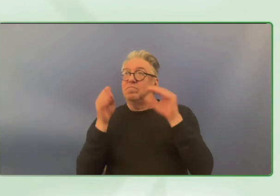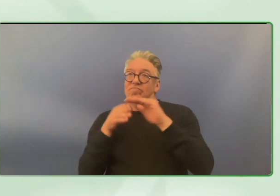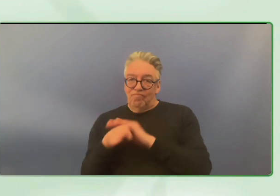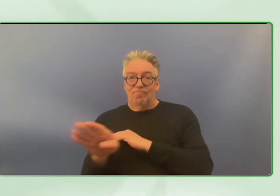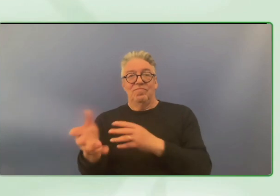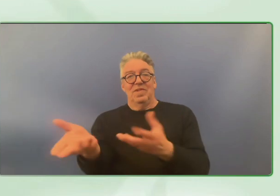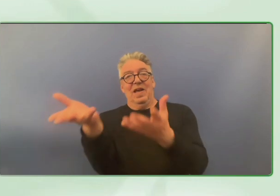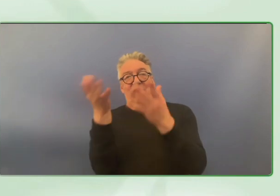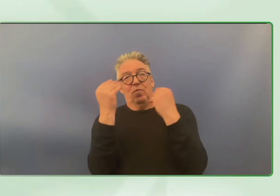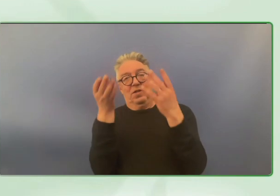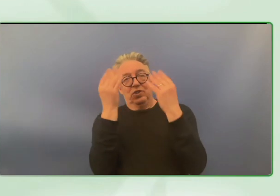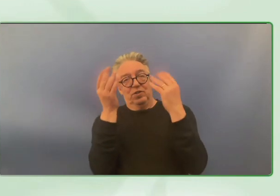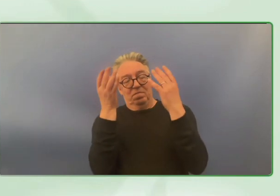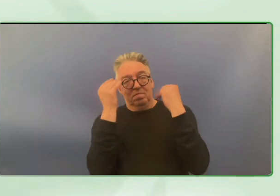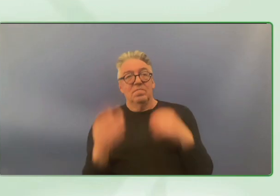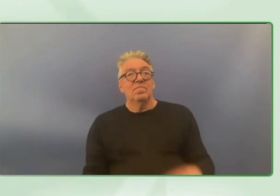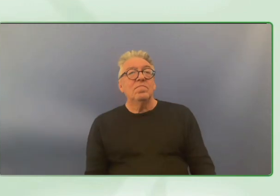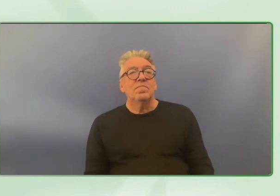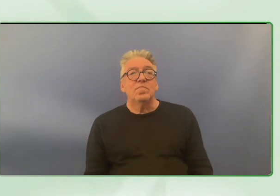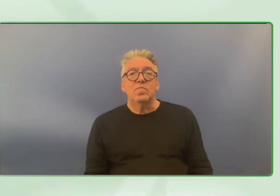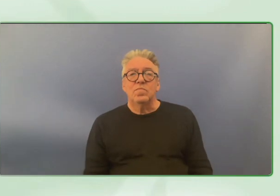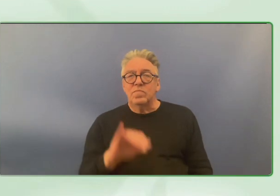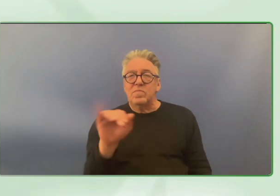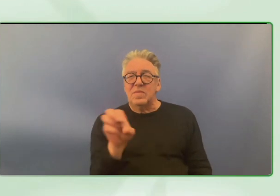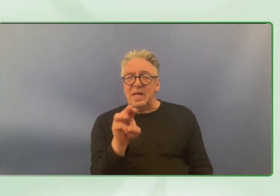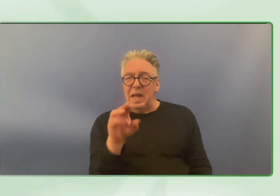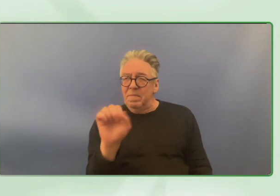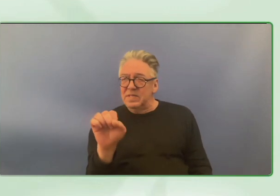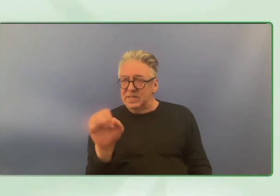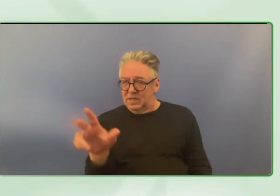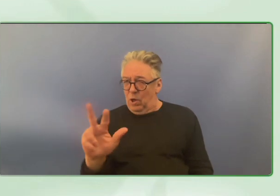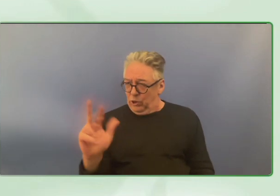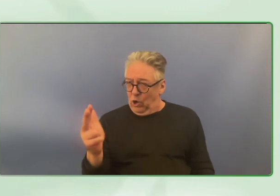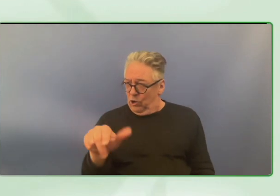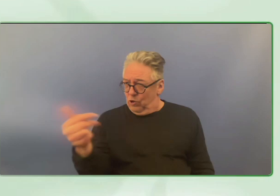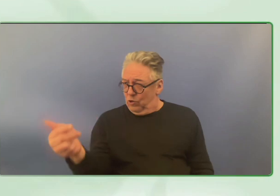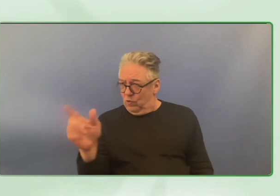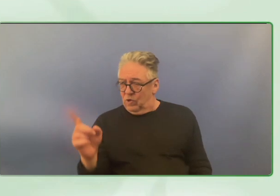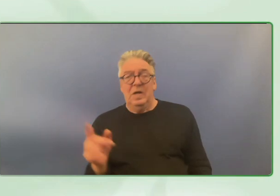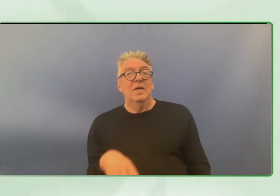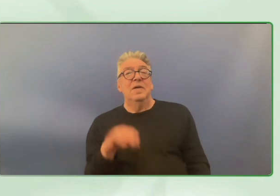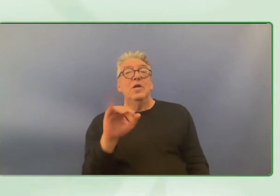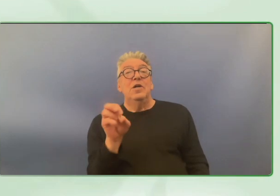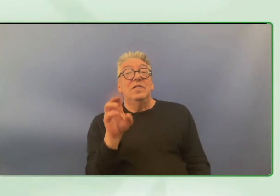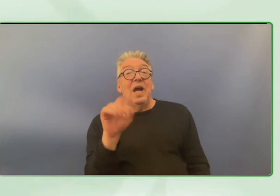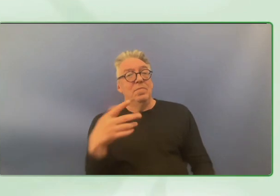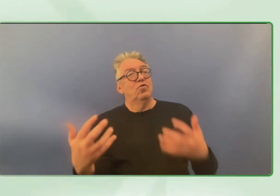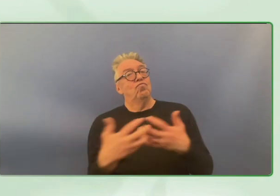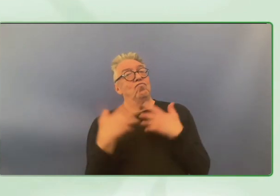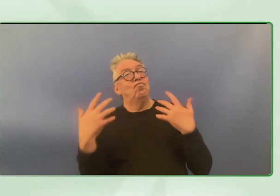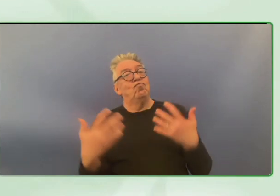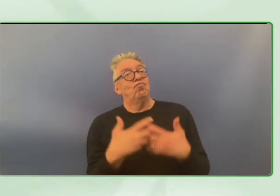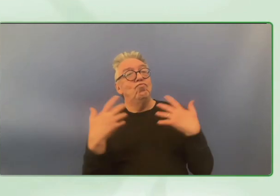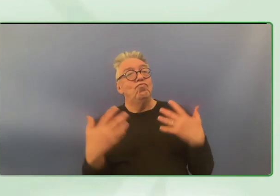And then I think, James, you were next, right? James told us about LoHo